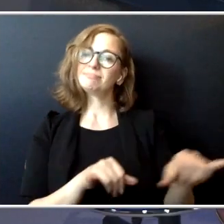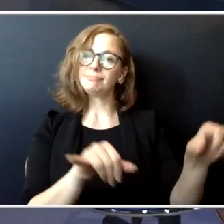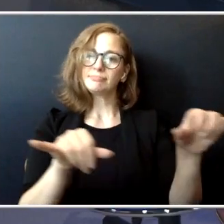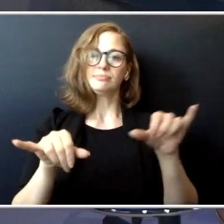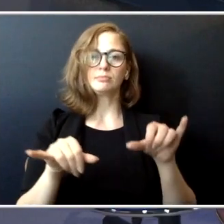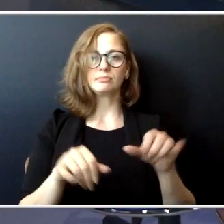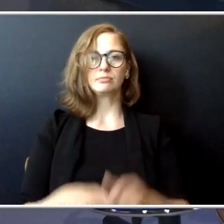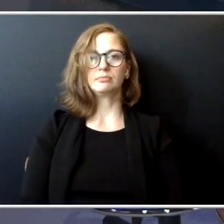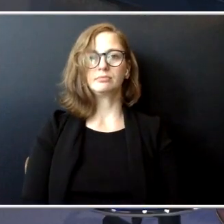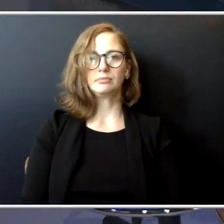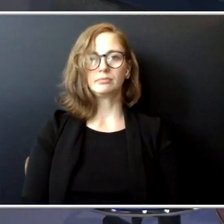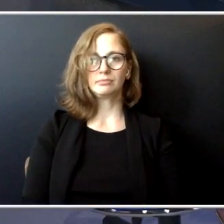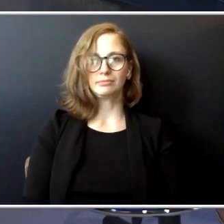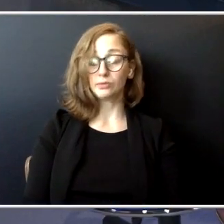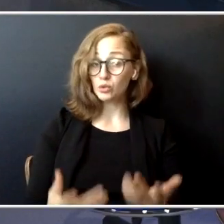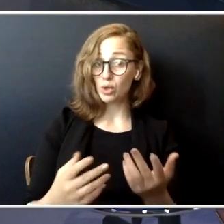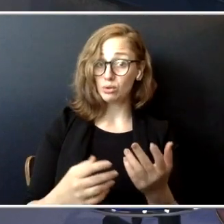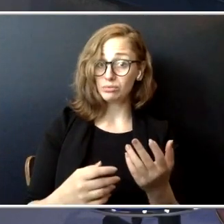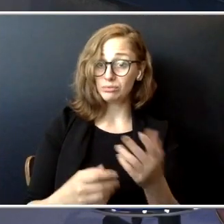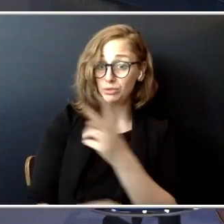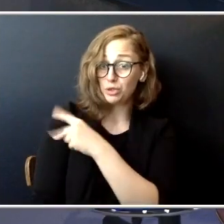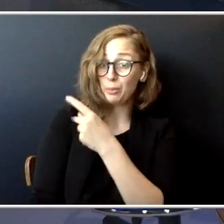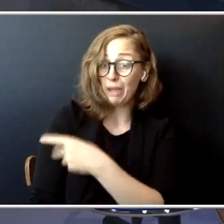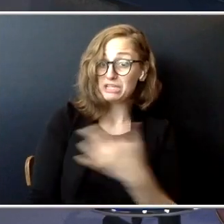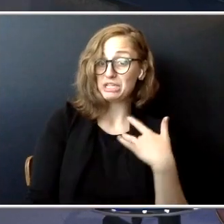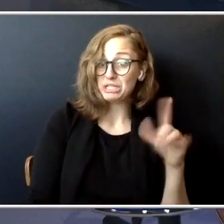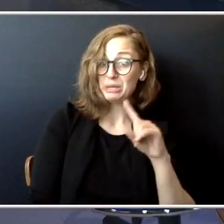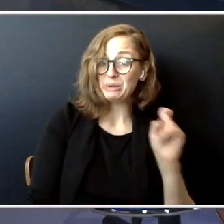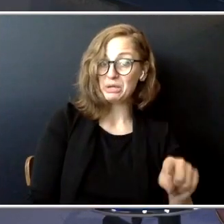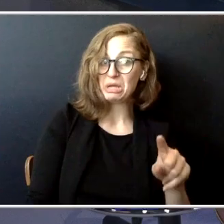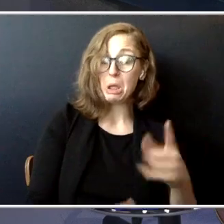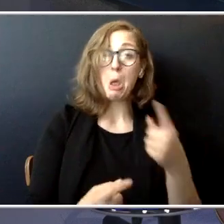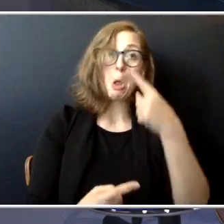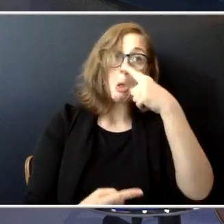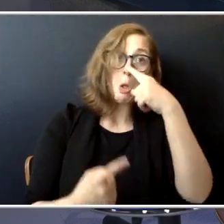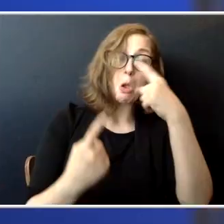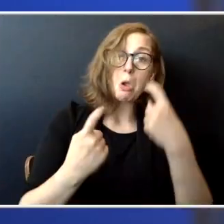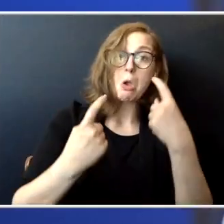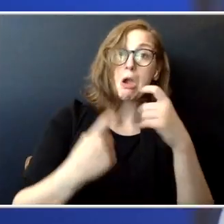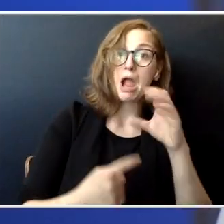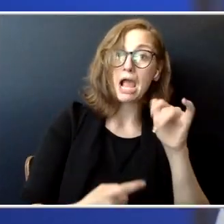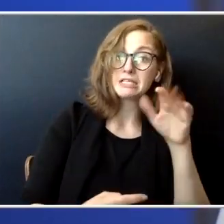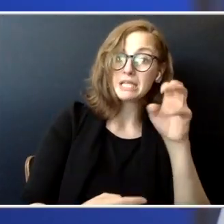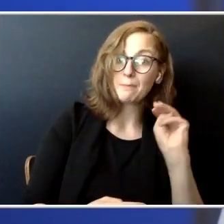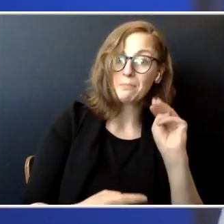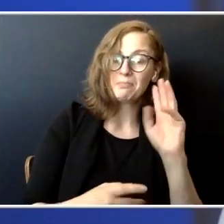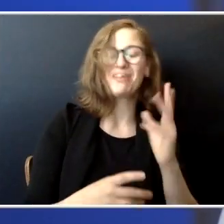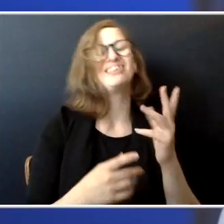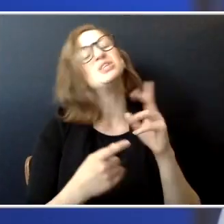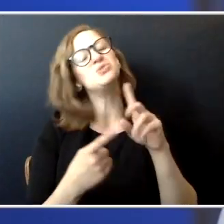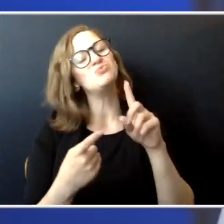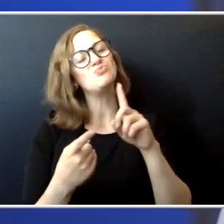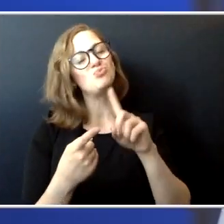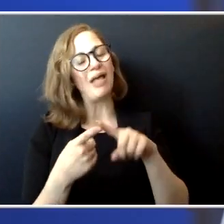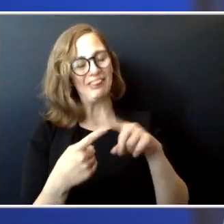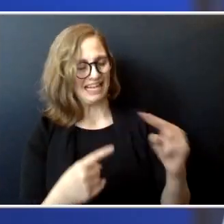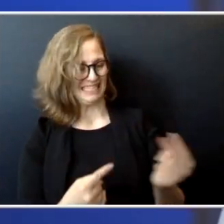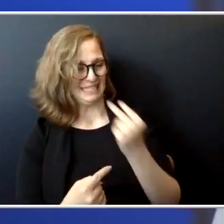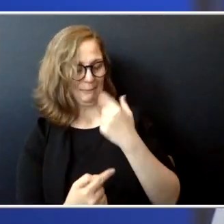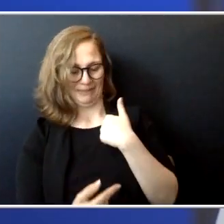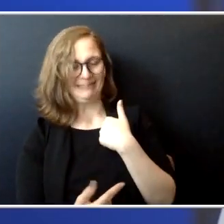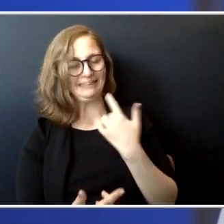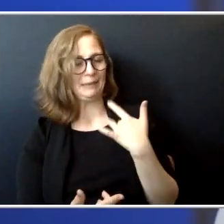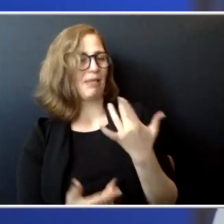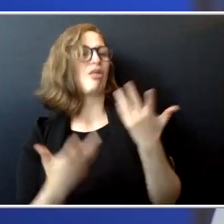my calcium? Well, usually by the time they get to me, that has already been done. Yeah. But yeah, it can be a tricky diagnosis to make because,